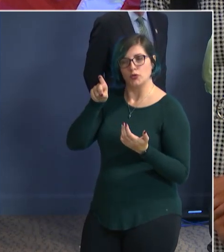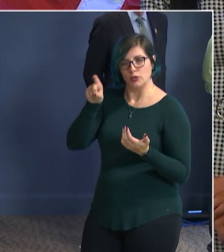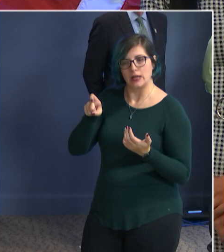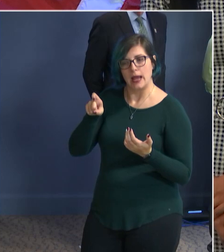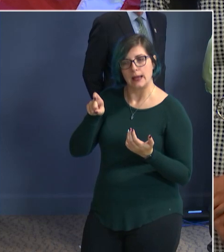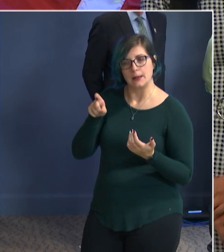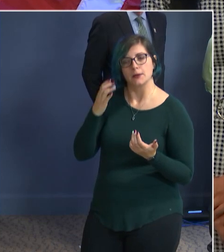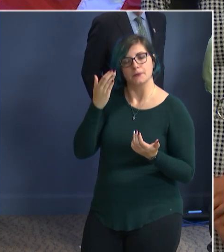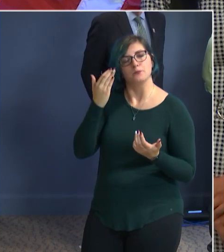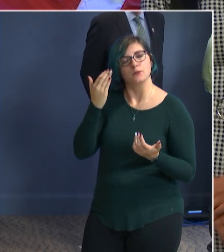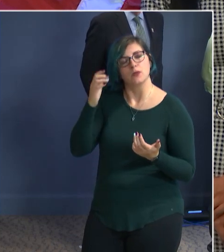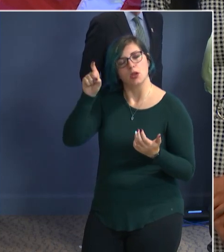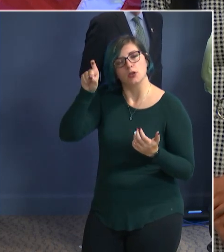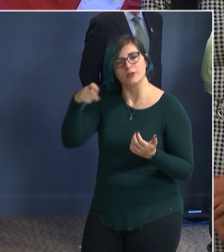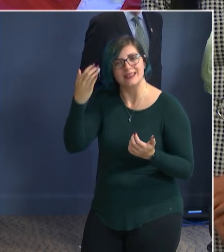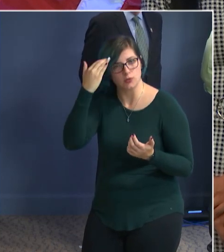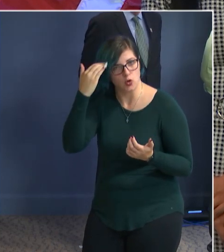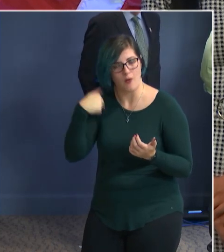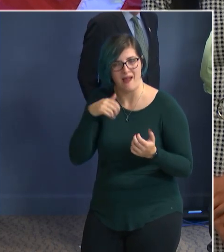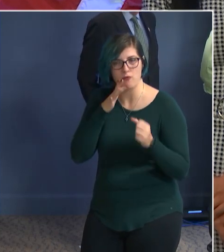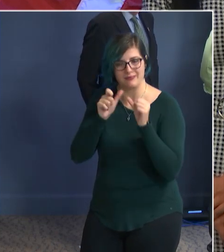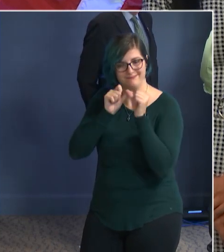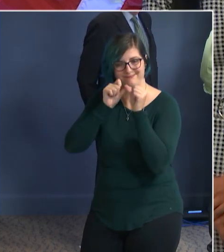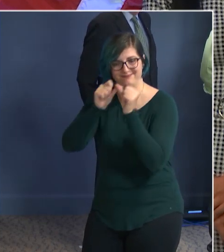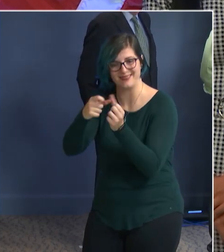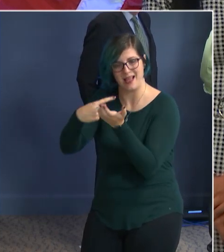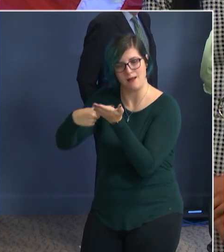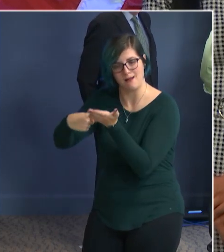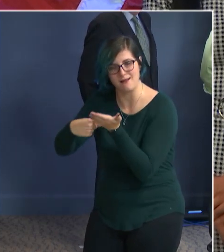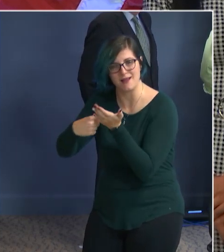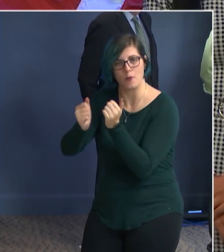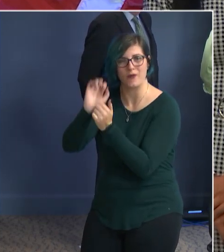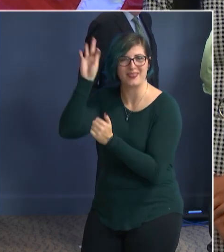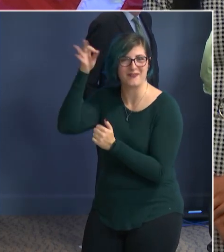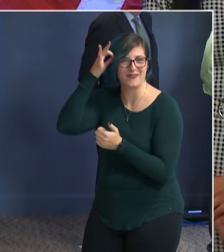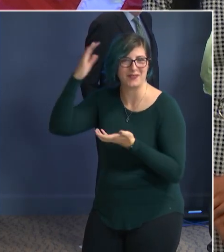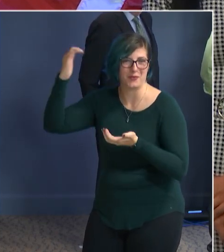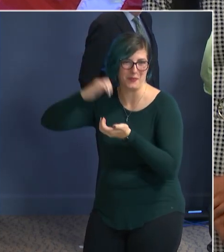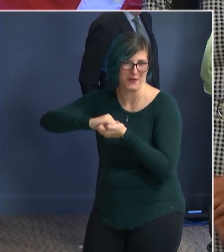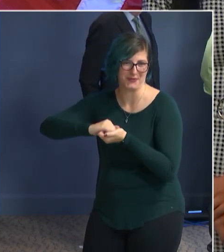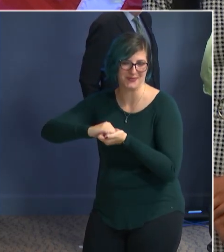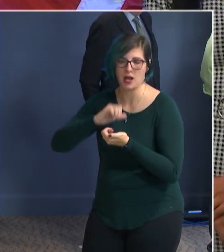conversations with our federal partners on the downtown. This won't